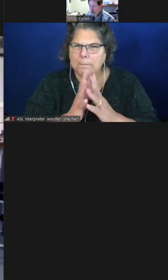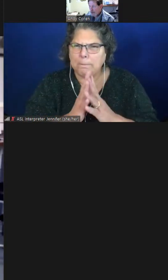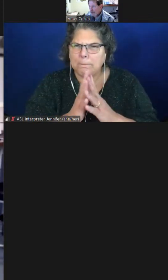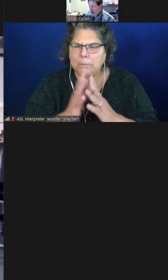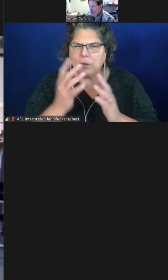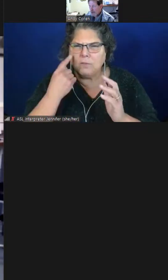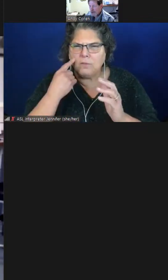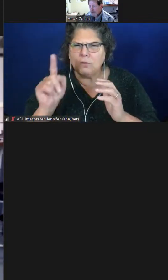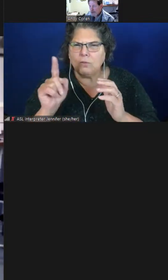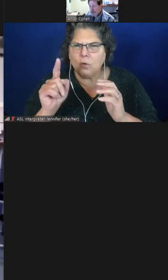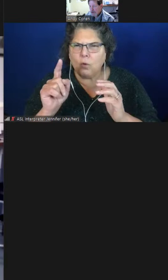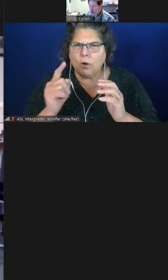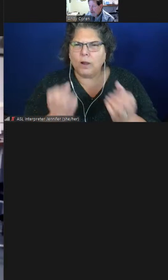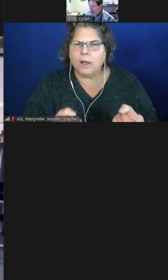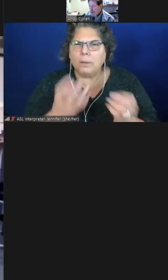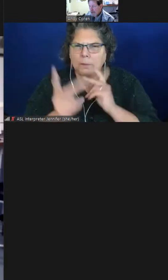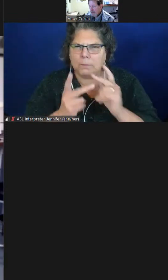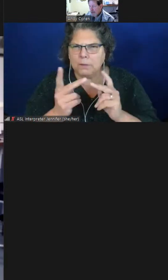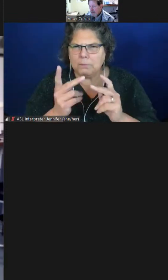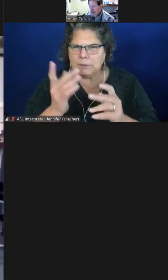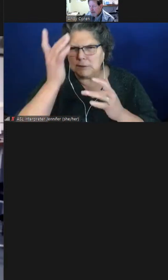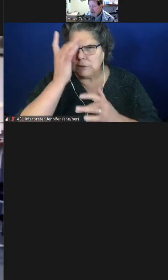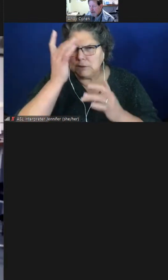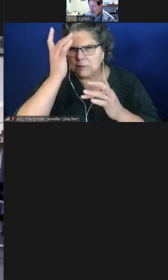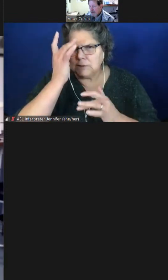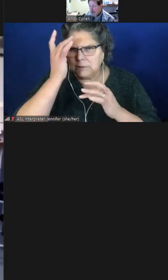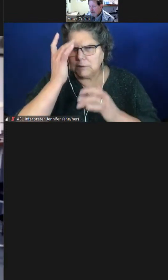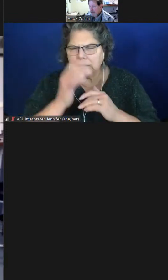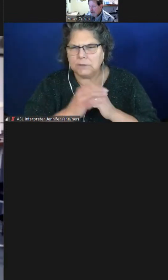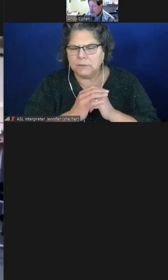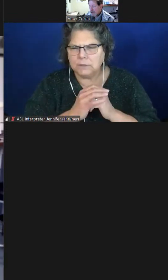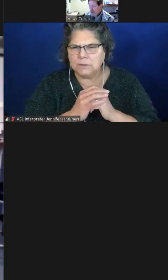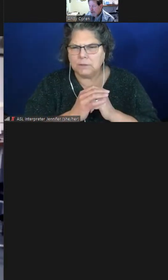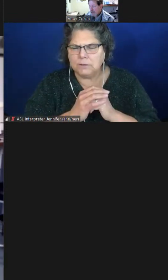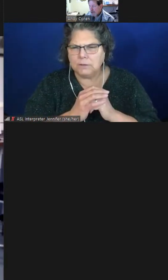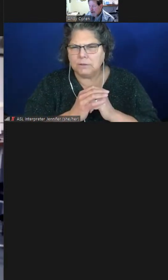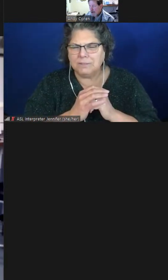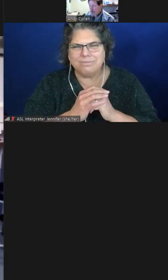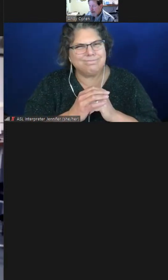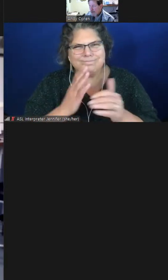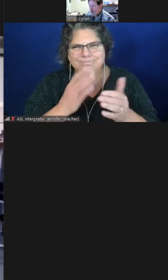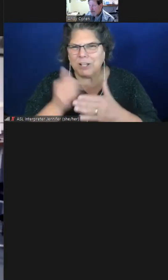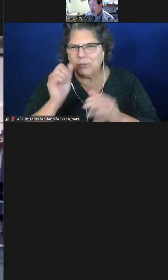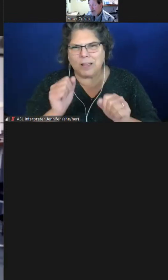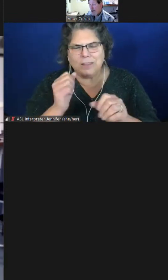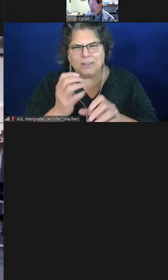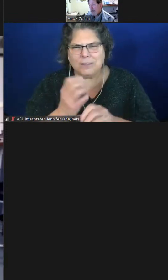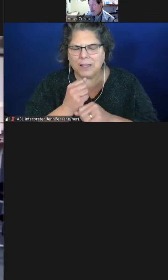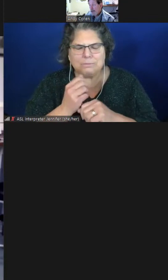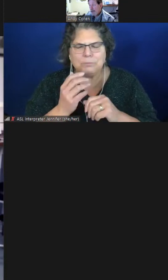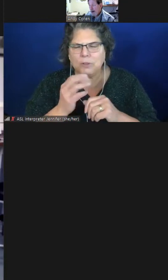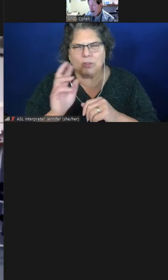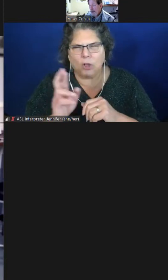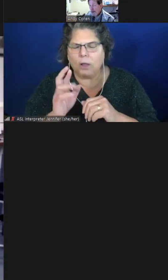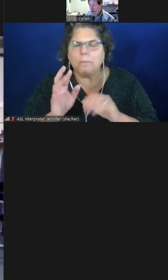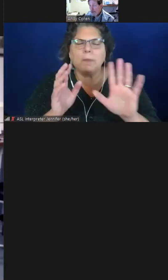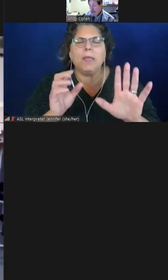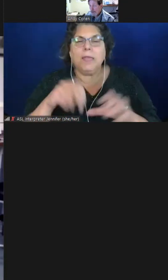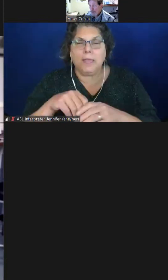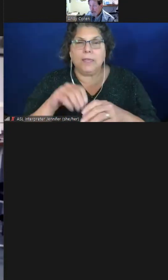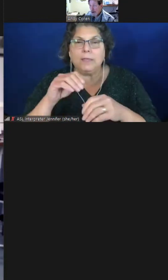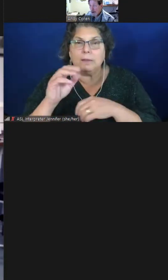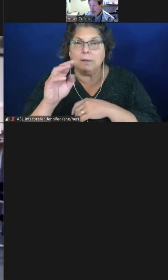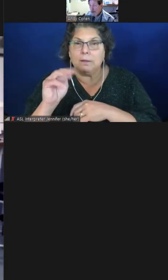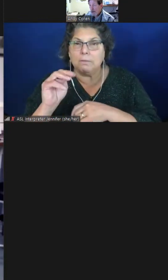for the cases, and the closest I can get is R effective. So in our